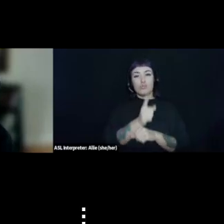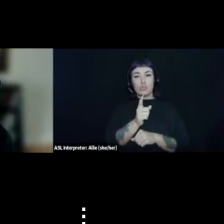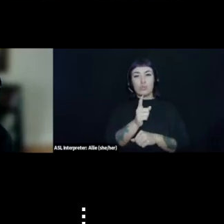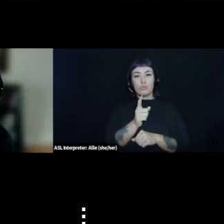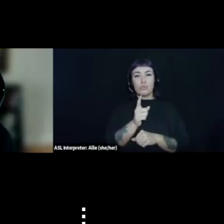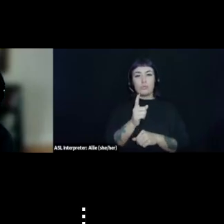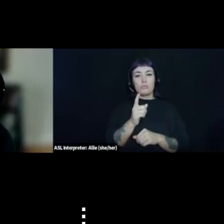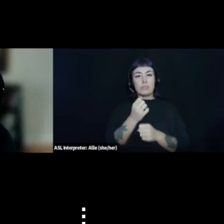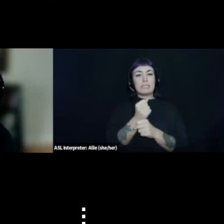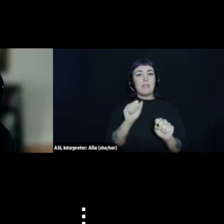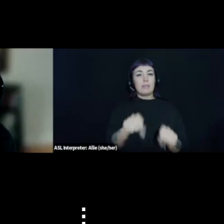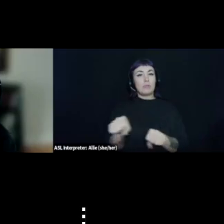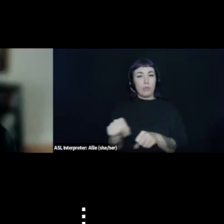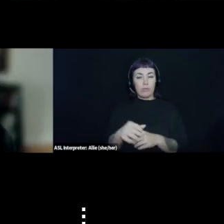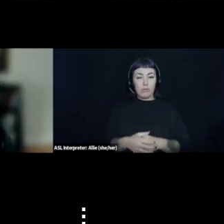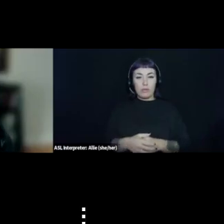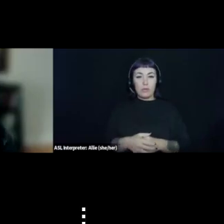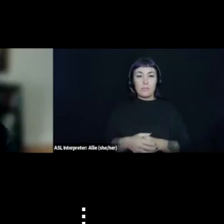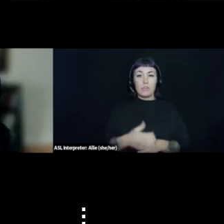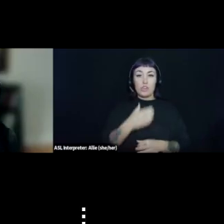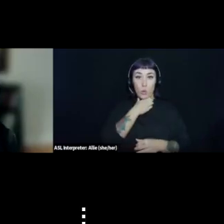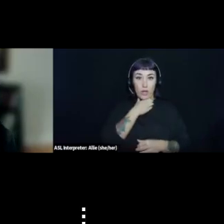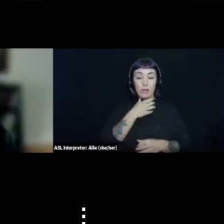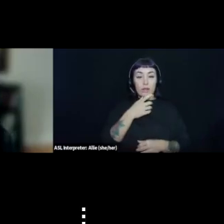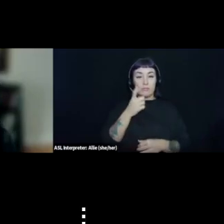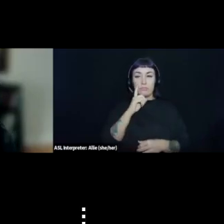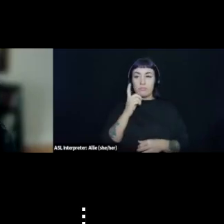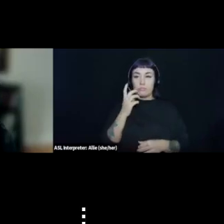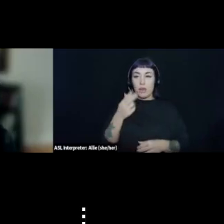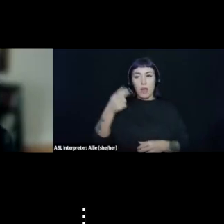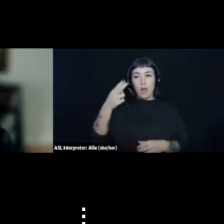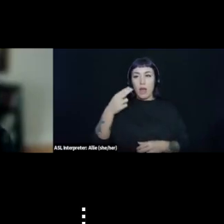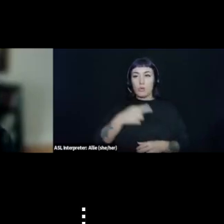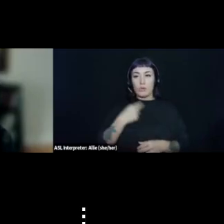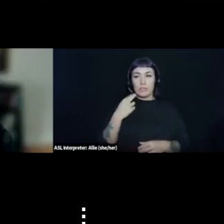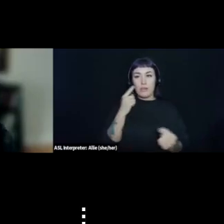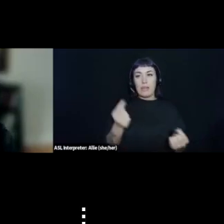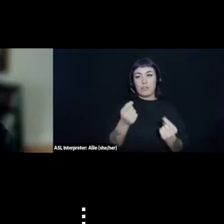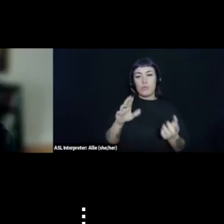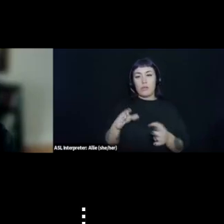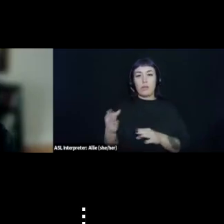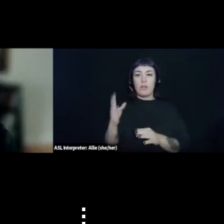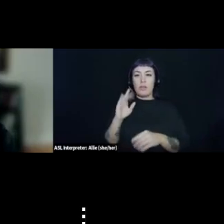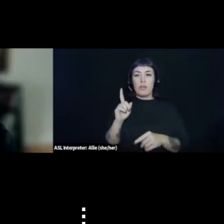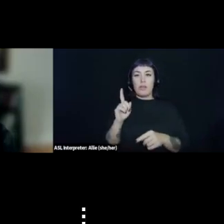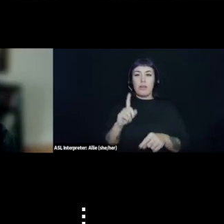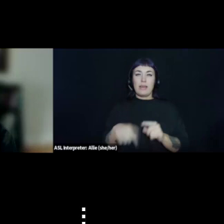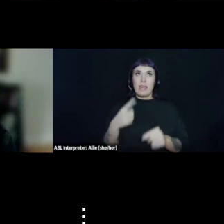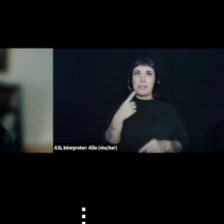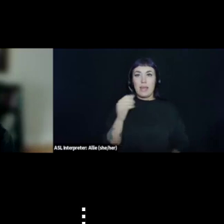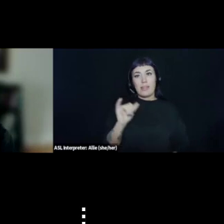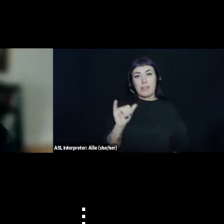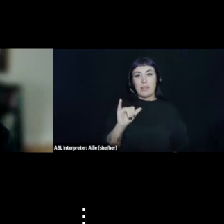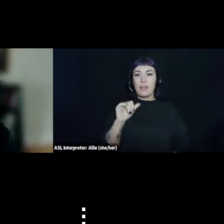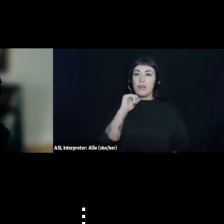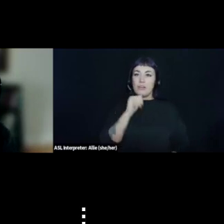to be as safe as possible. So choking has a pretty high risk of injury or death. I cannot say like